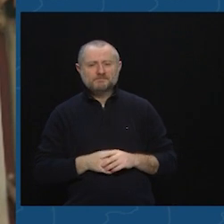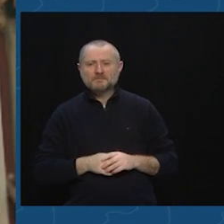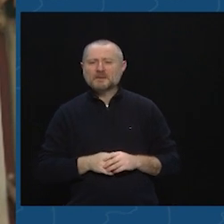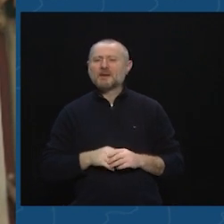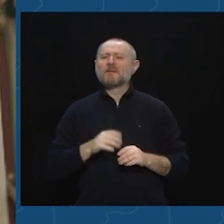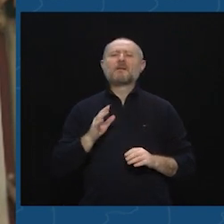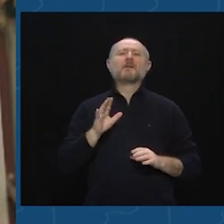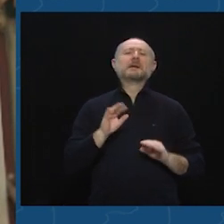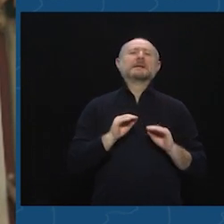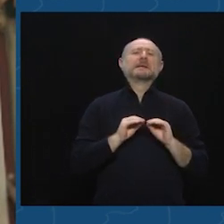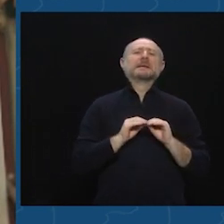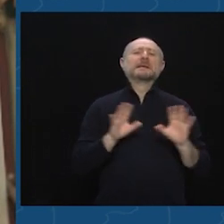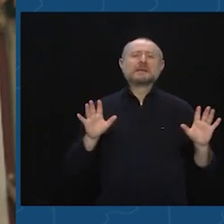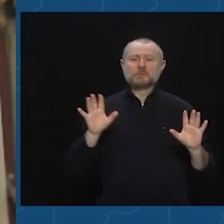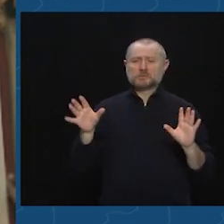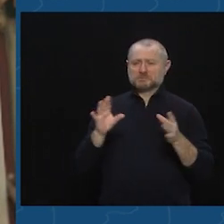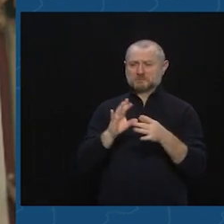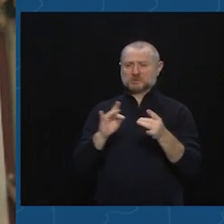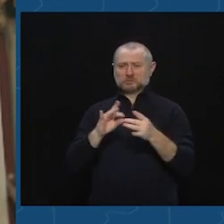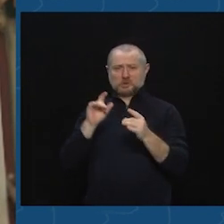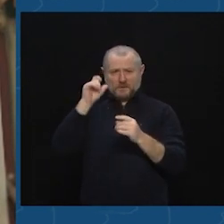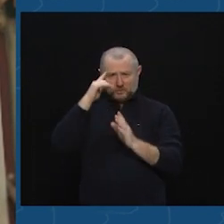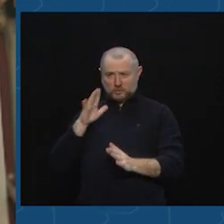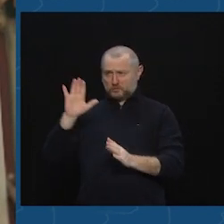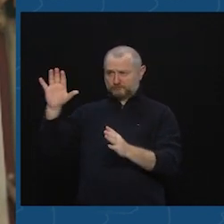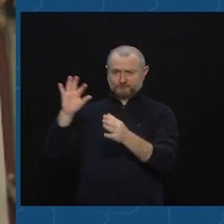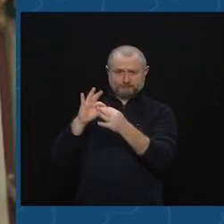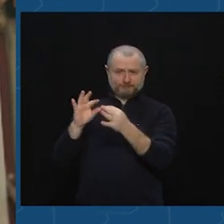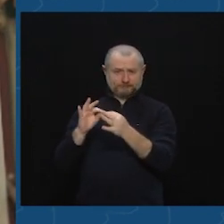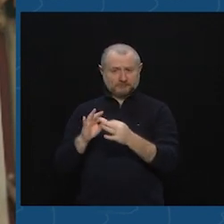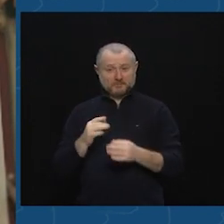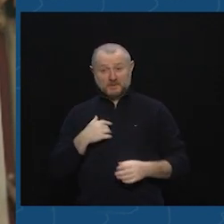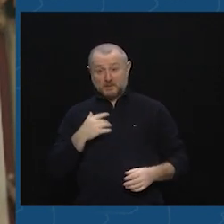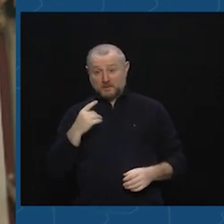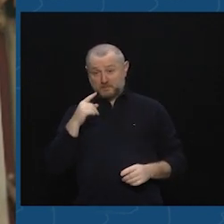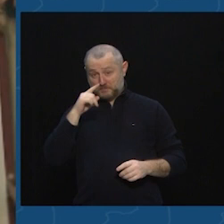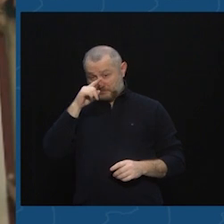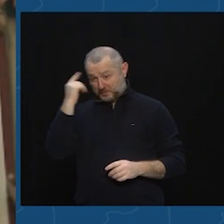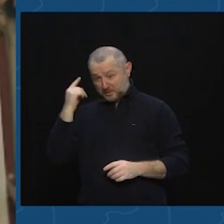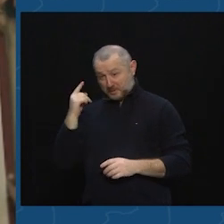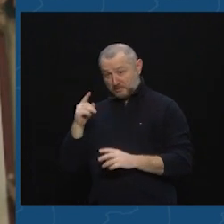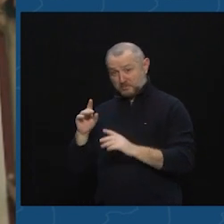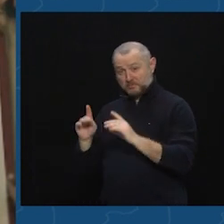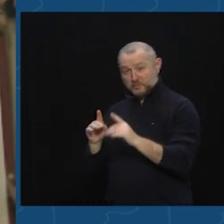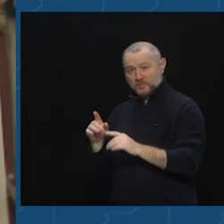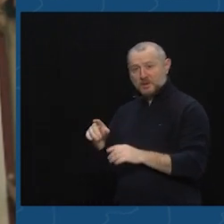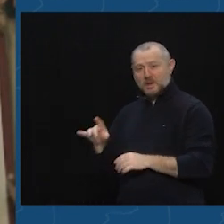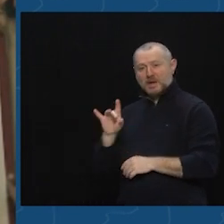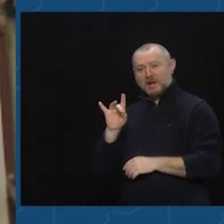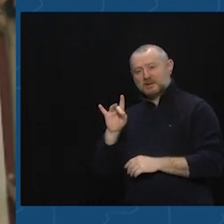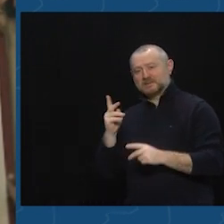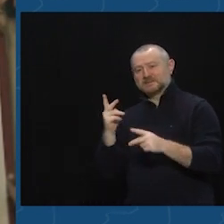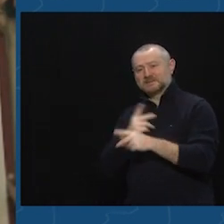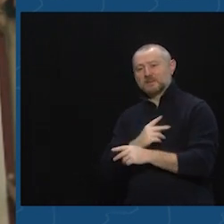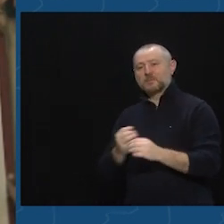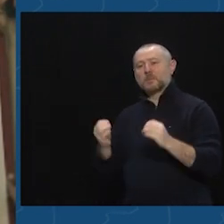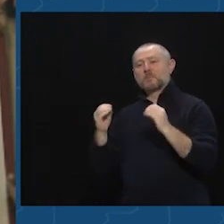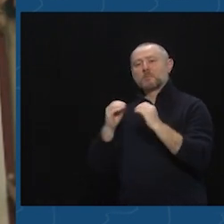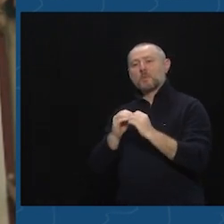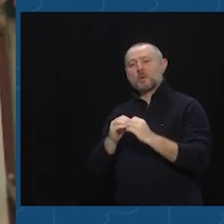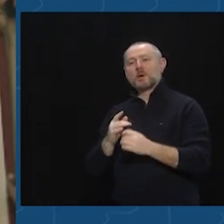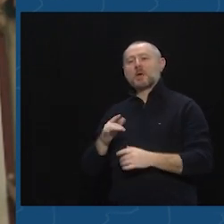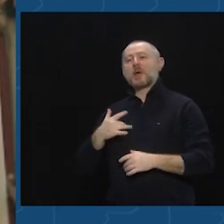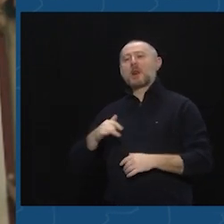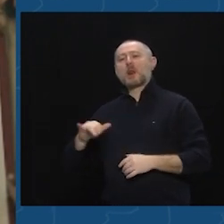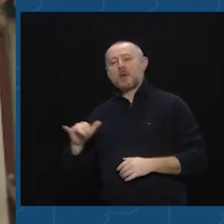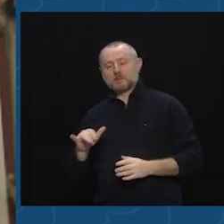Governor. Black residents are 8 times more likely to die from